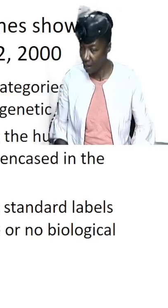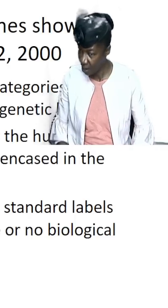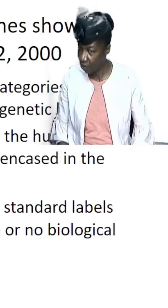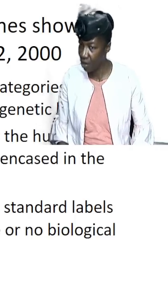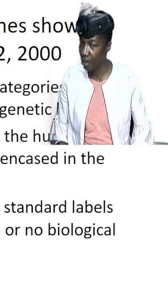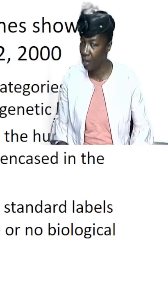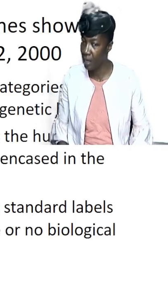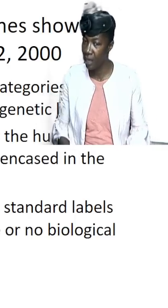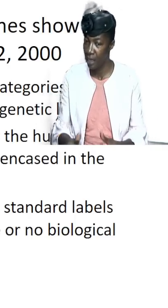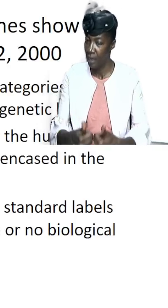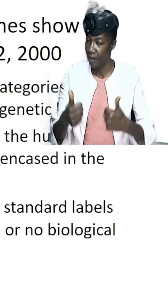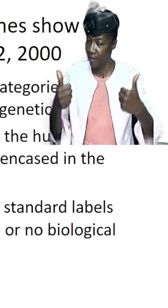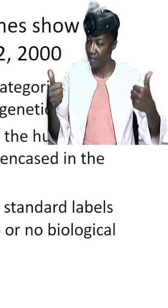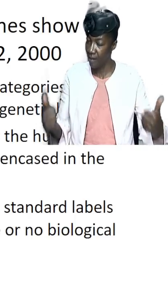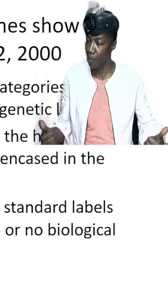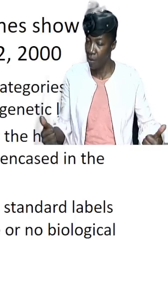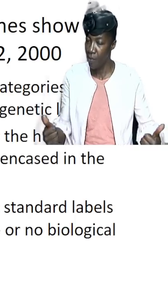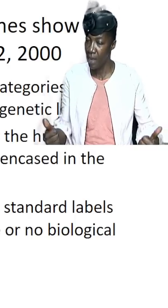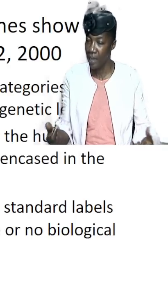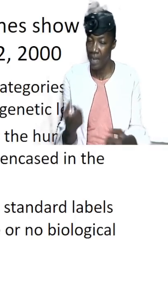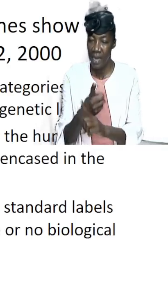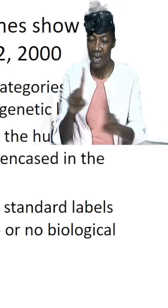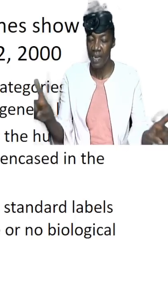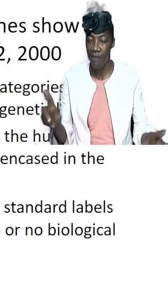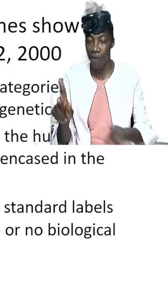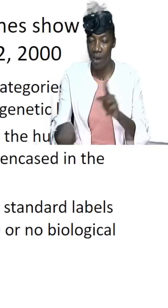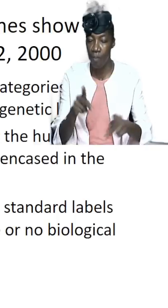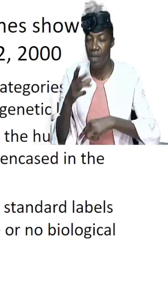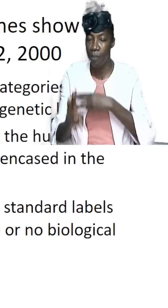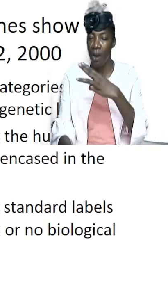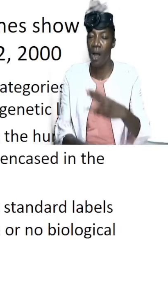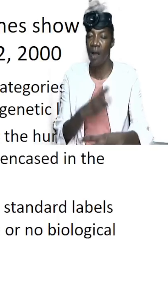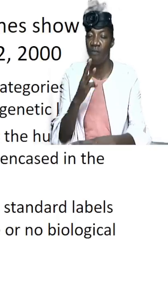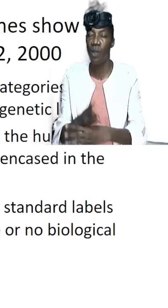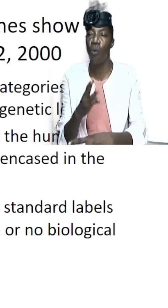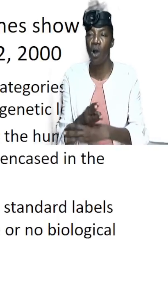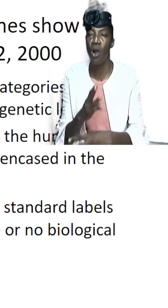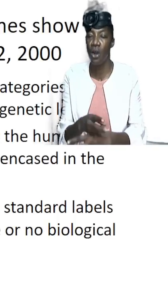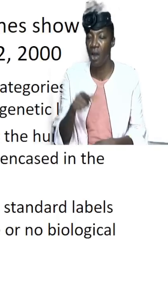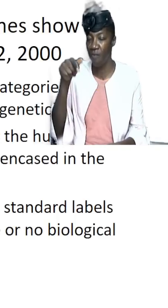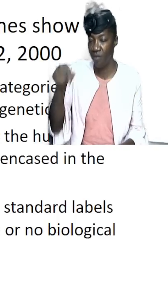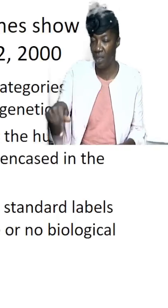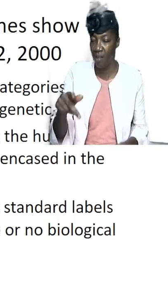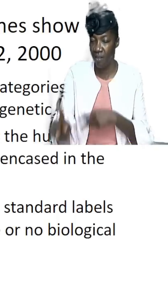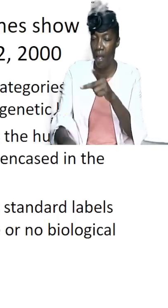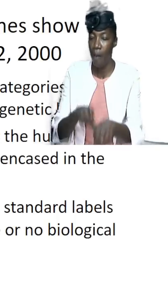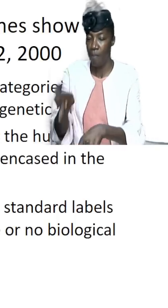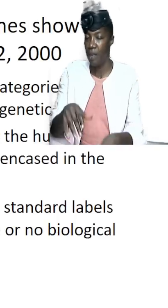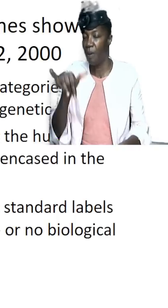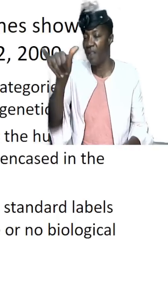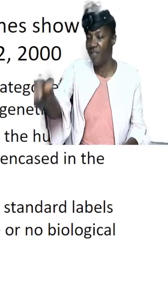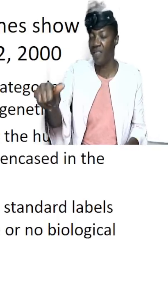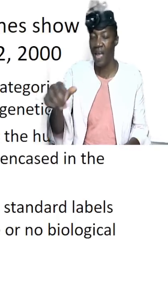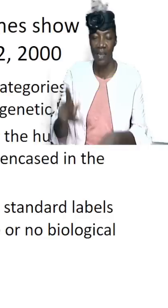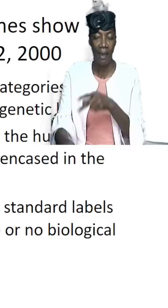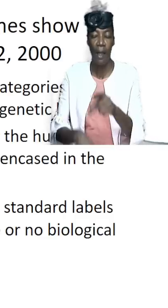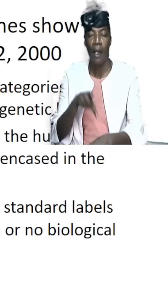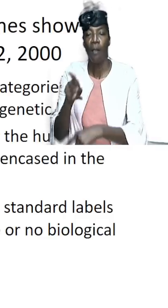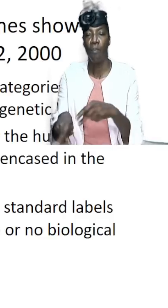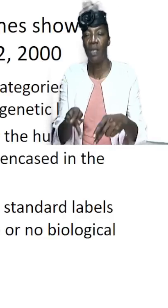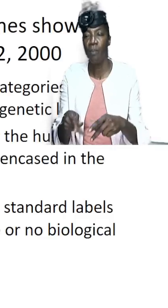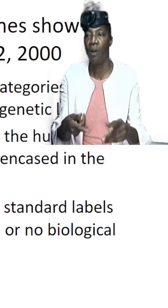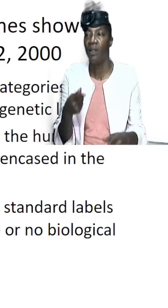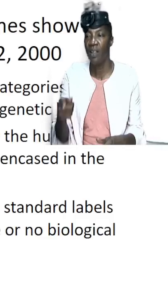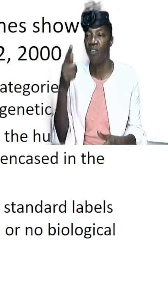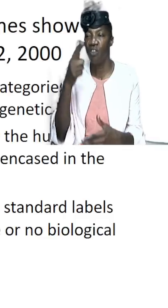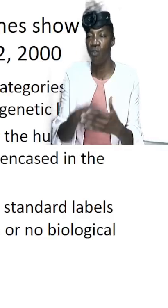different peoples of the world, that you can call it, that they are this race or that race. And this is essentially what these